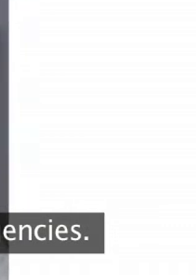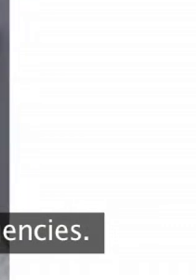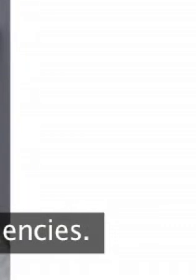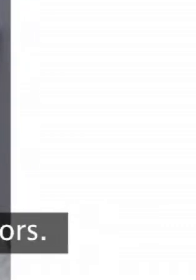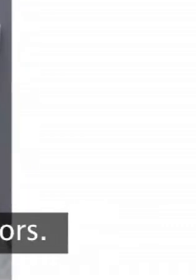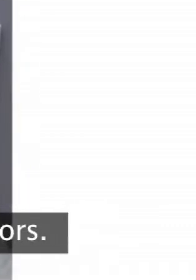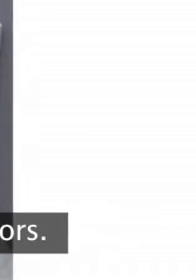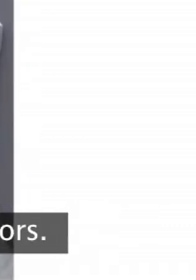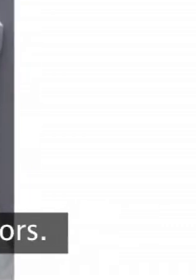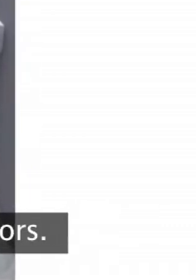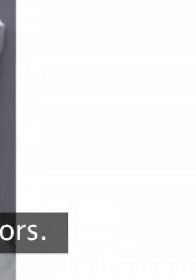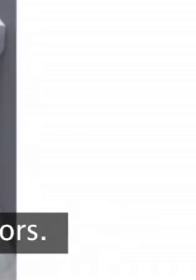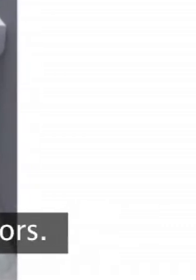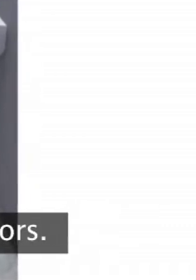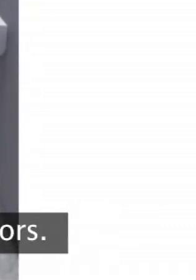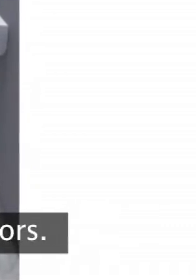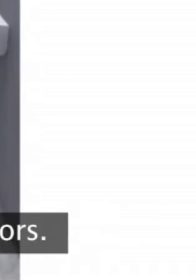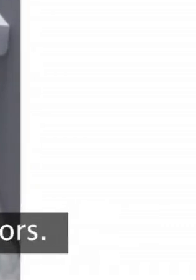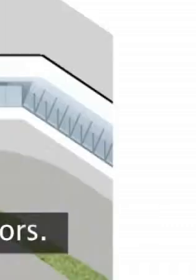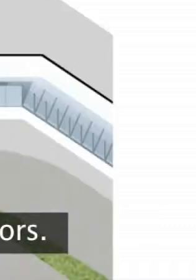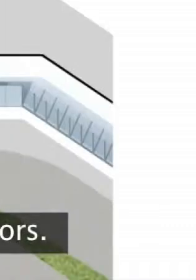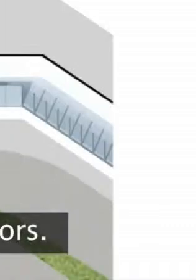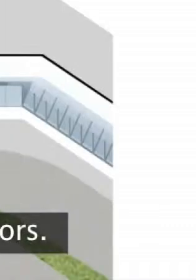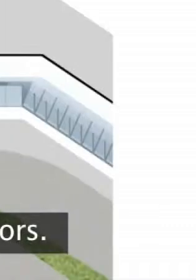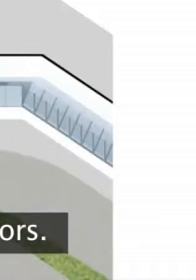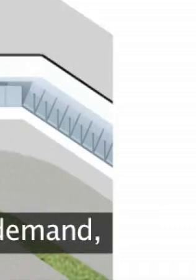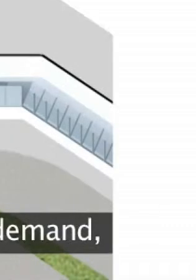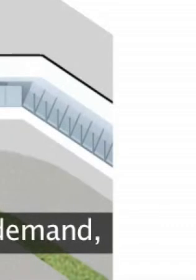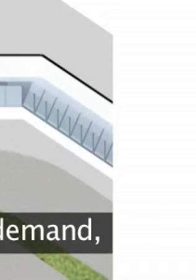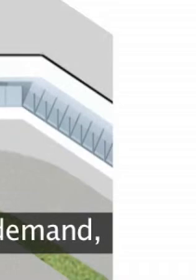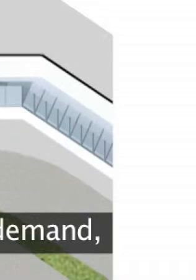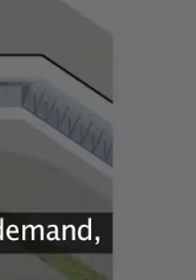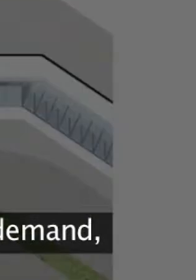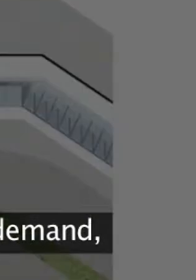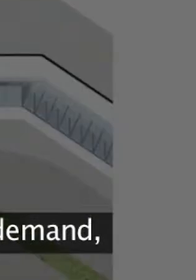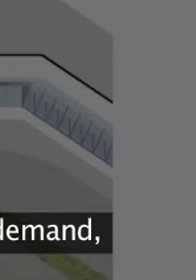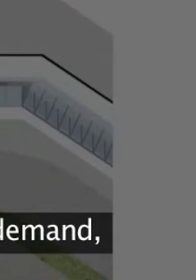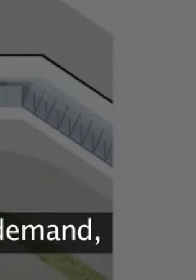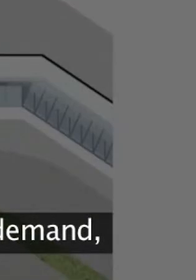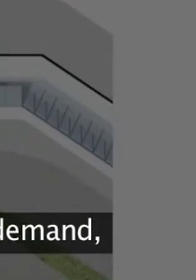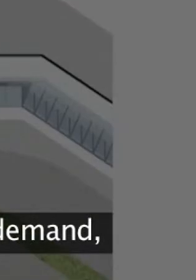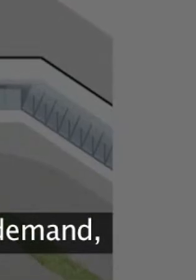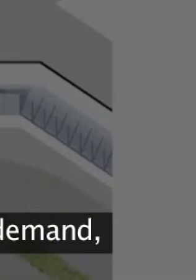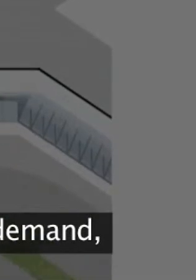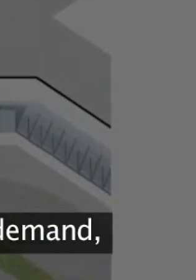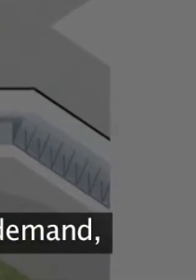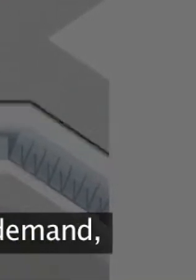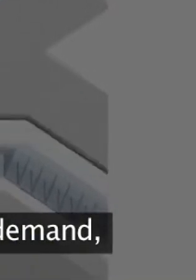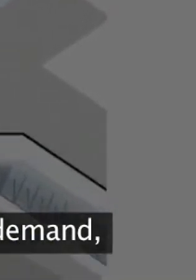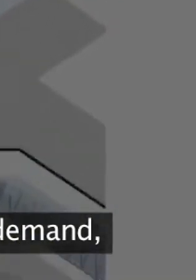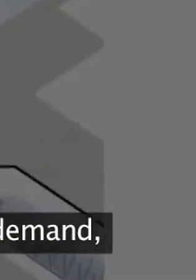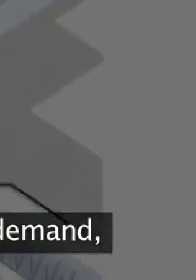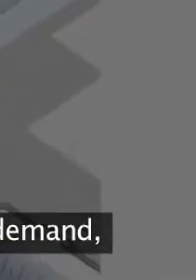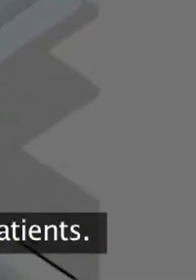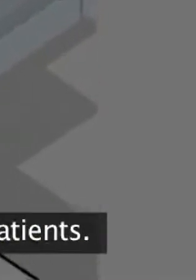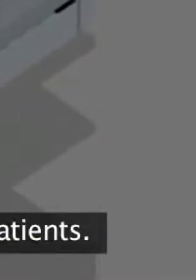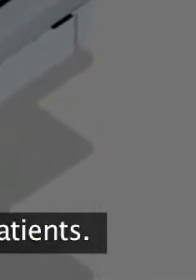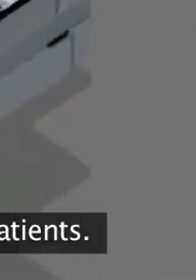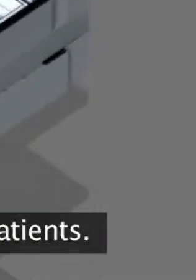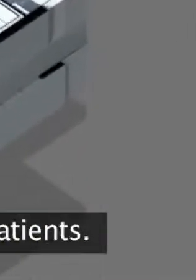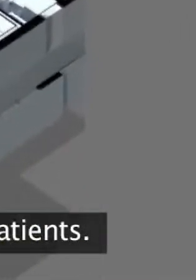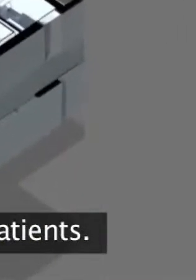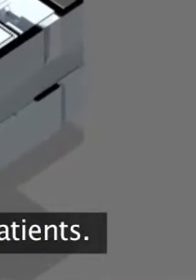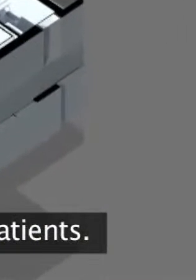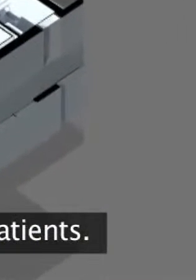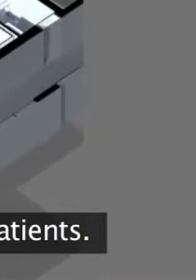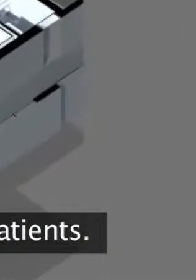emergencies. Those with more serious conditions will be streamed to majors. This area is larger with more cubicles to help cope with higher demand,